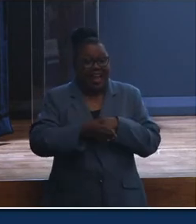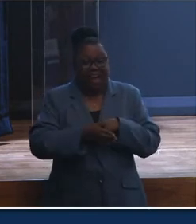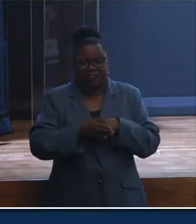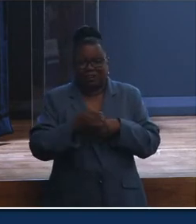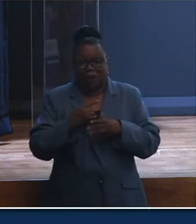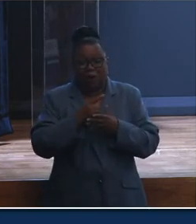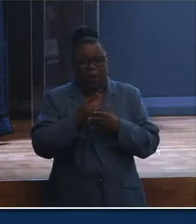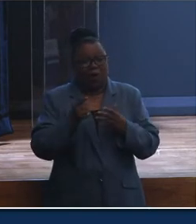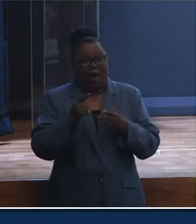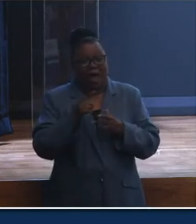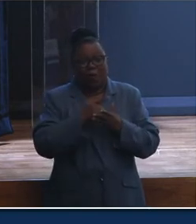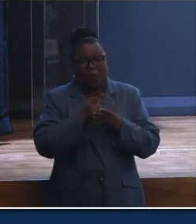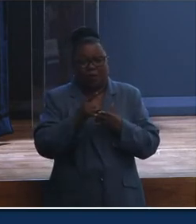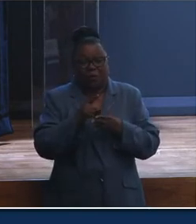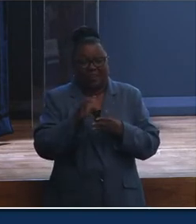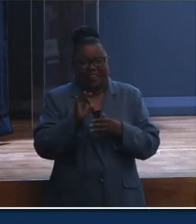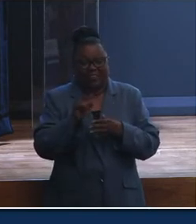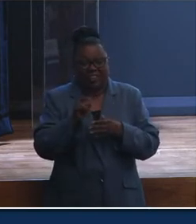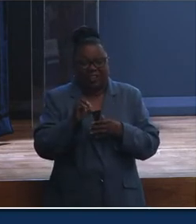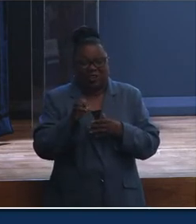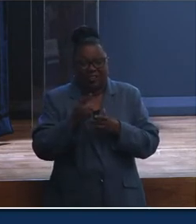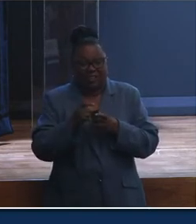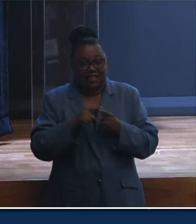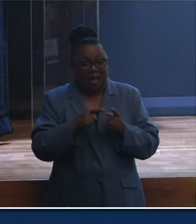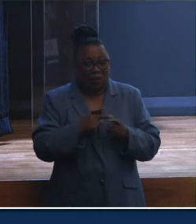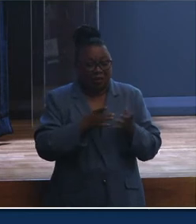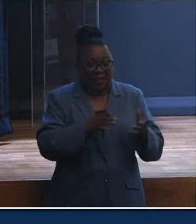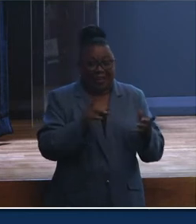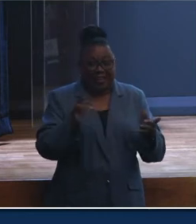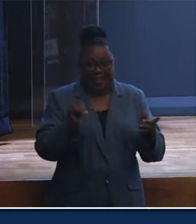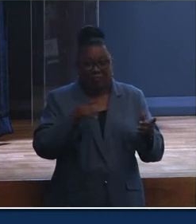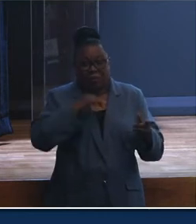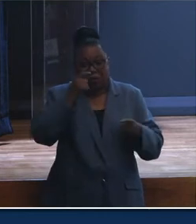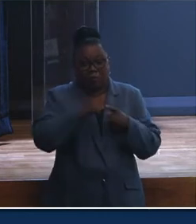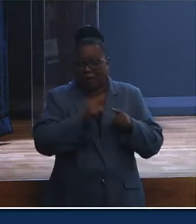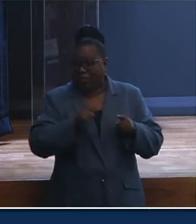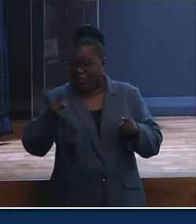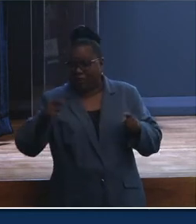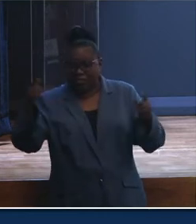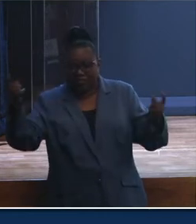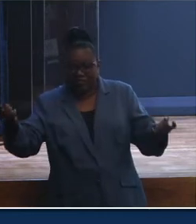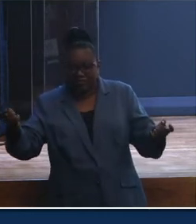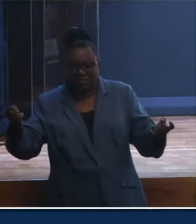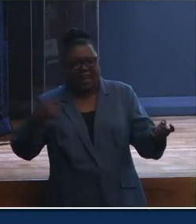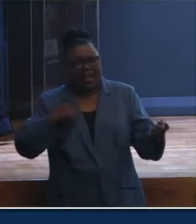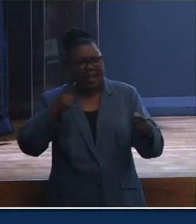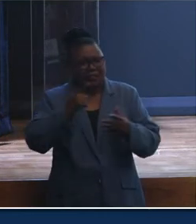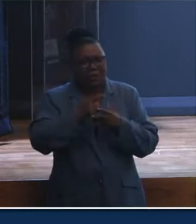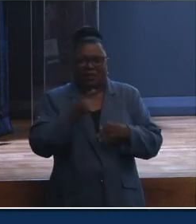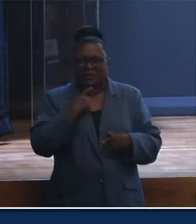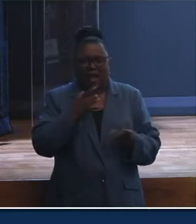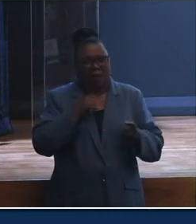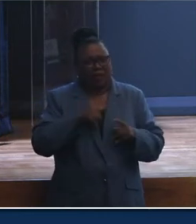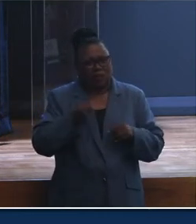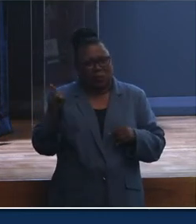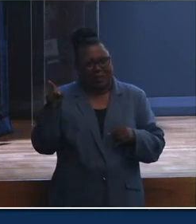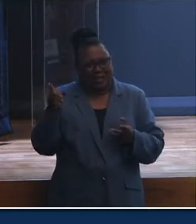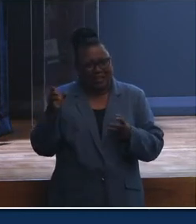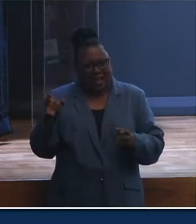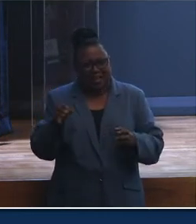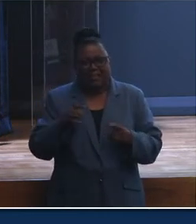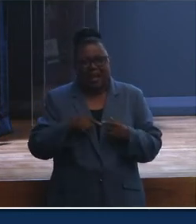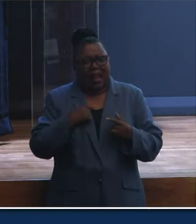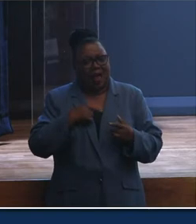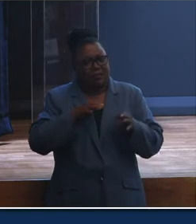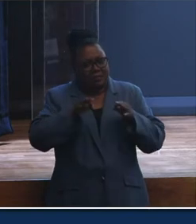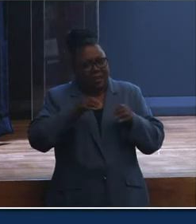after a week in figure skates, I recognized I was on one sheet. Kevin, my older brother, was on the other sheet. And after a week, I said, I want to do what he does. And as